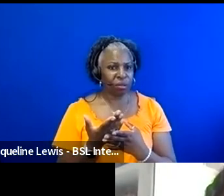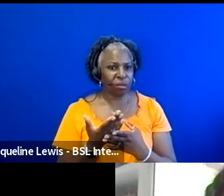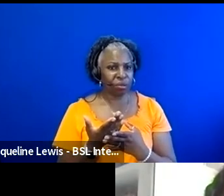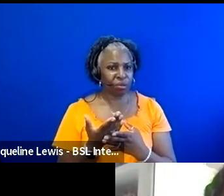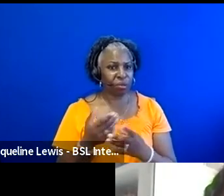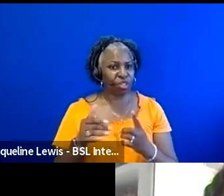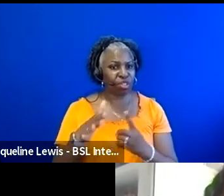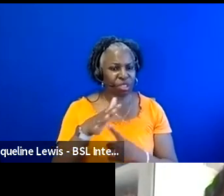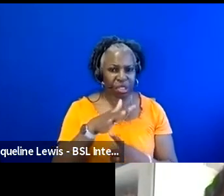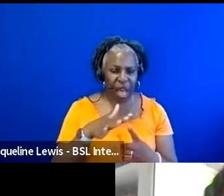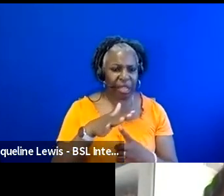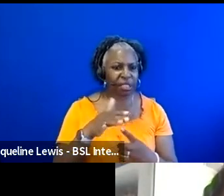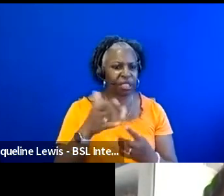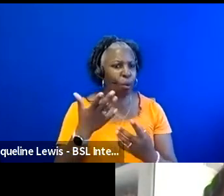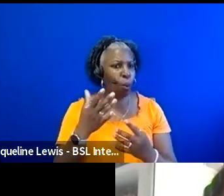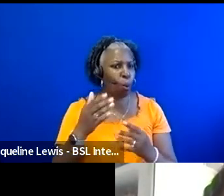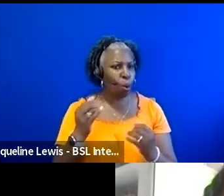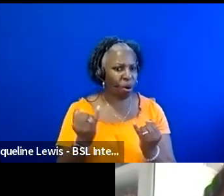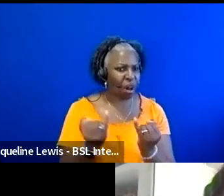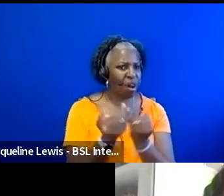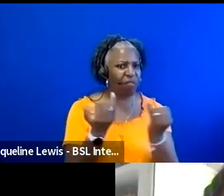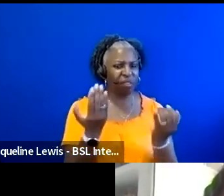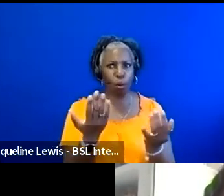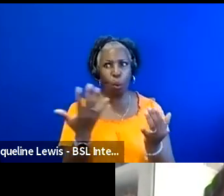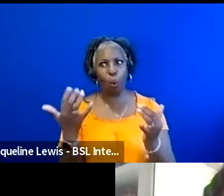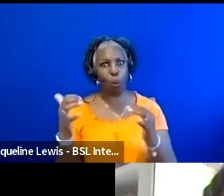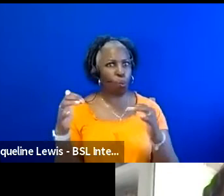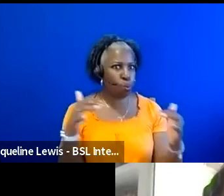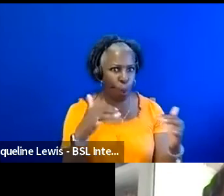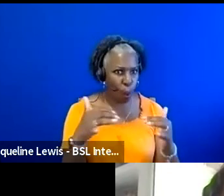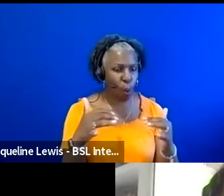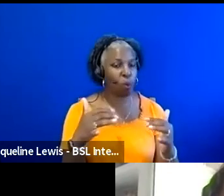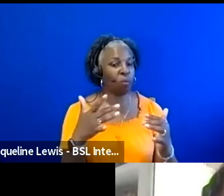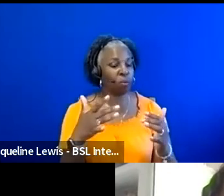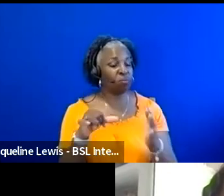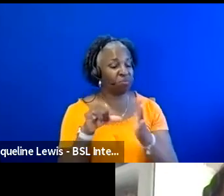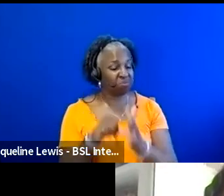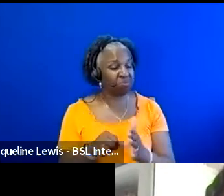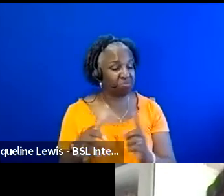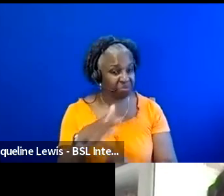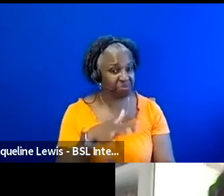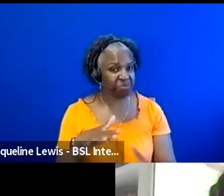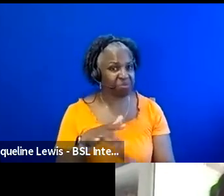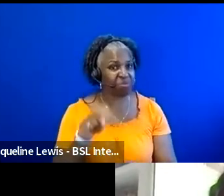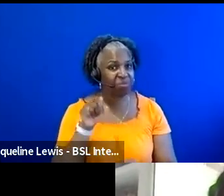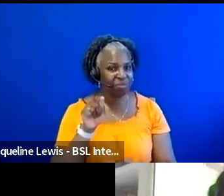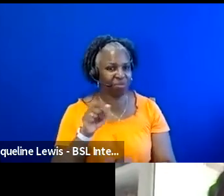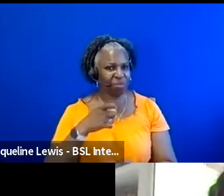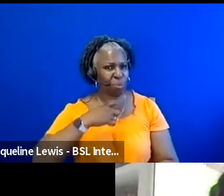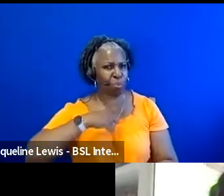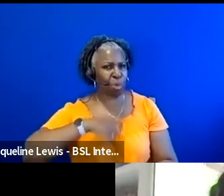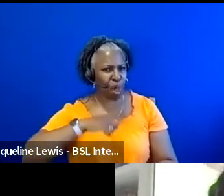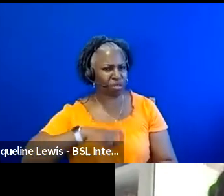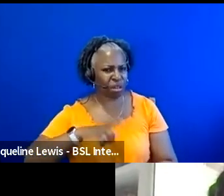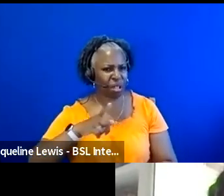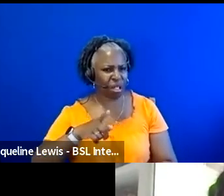societal upheaval or conflict or all-out war. And I know that in your situation, this is a very personal subject. And your